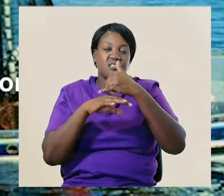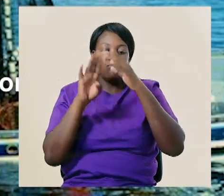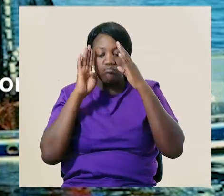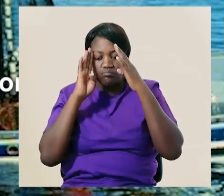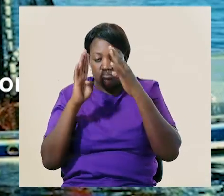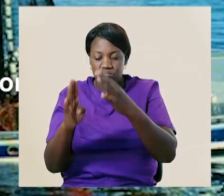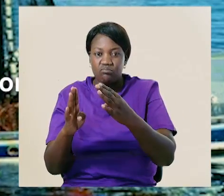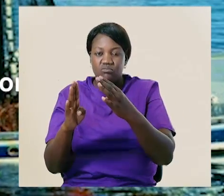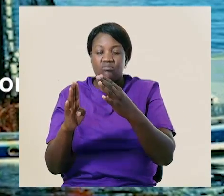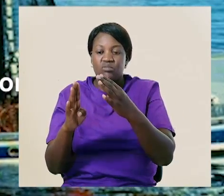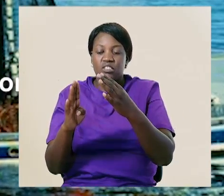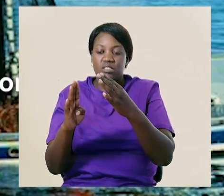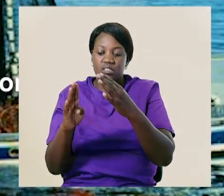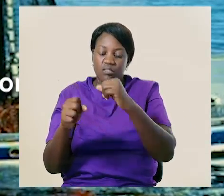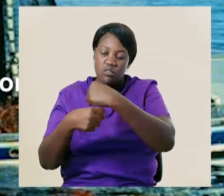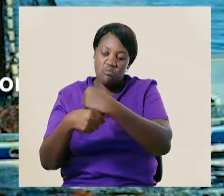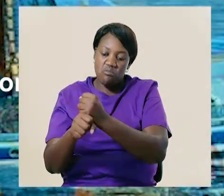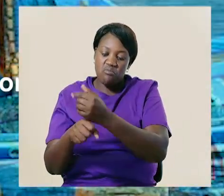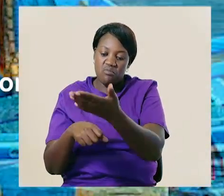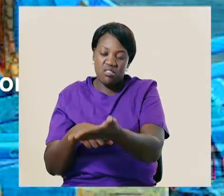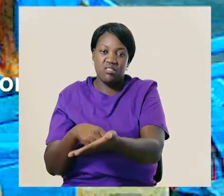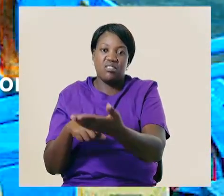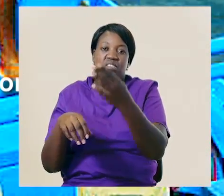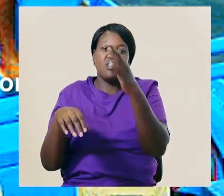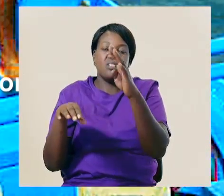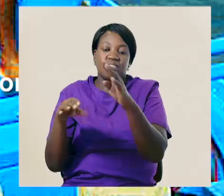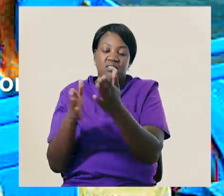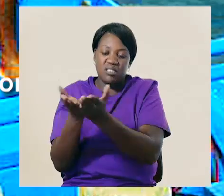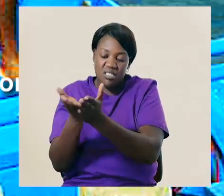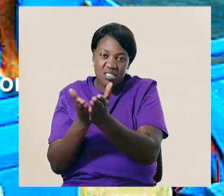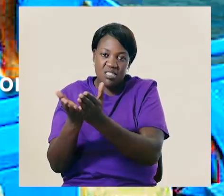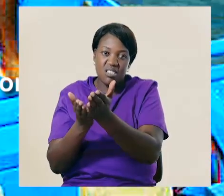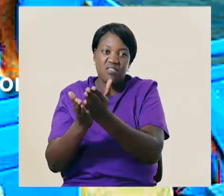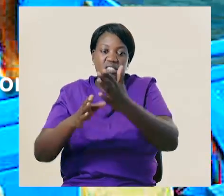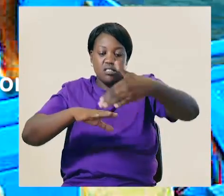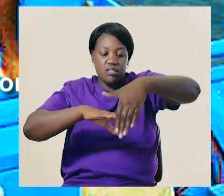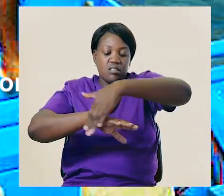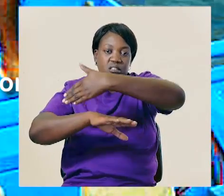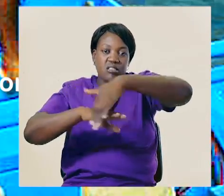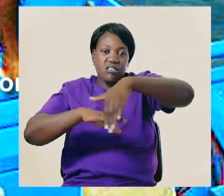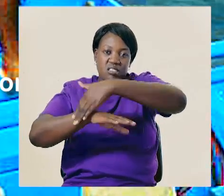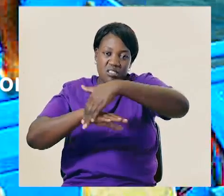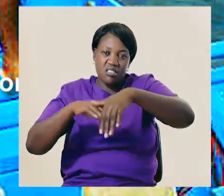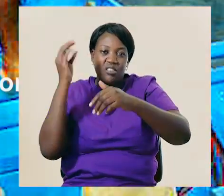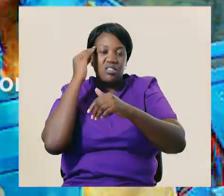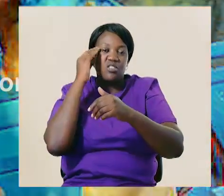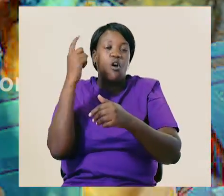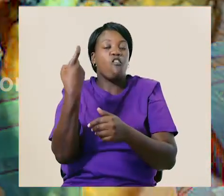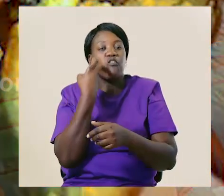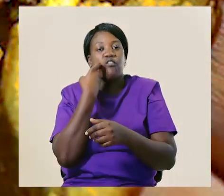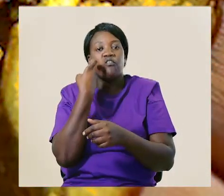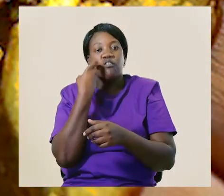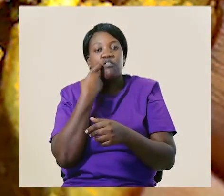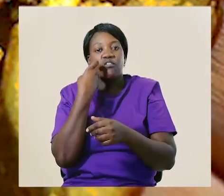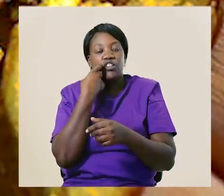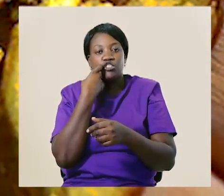on few major products or services. Example, the coastal areas are known for fishing products.